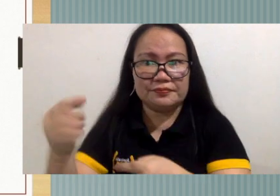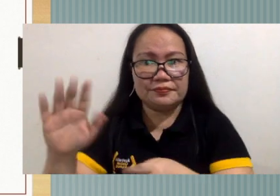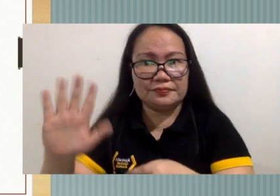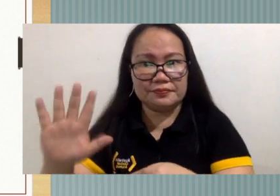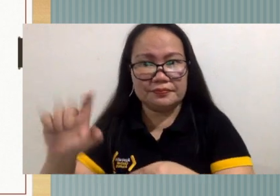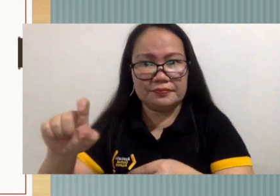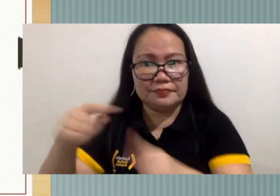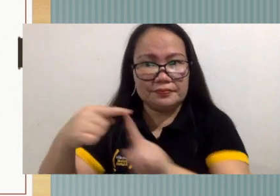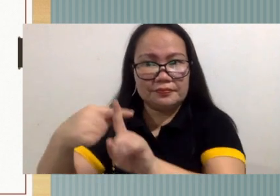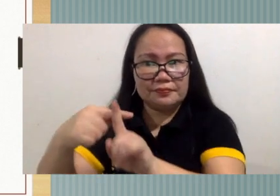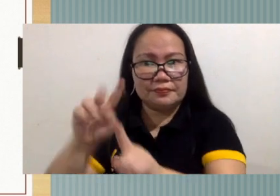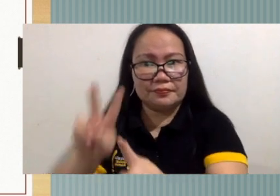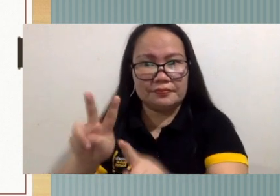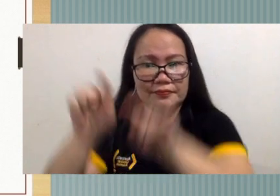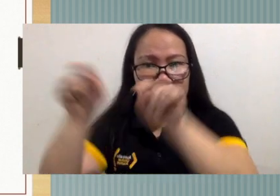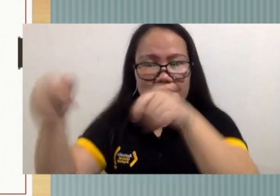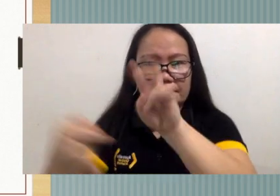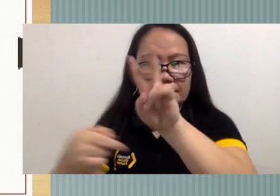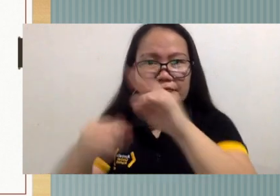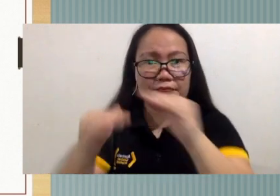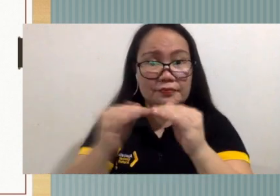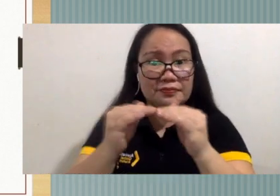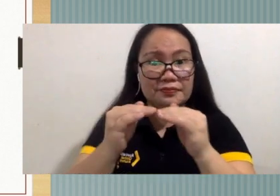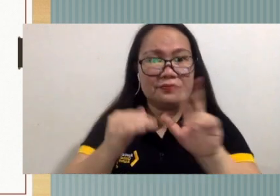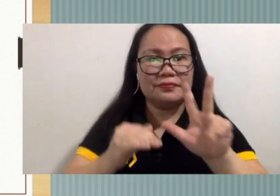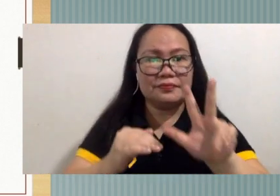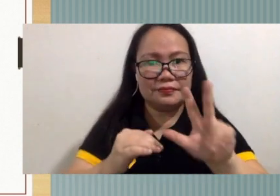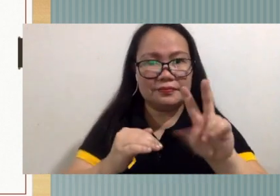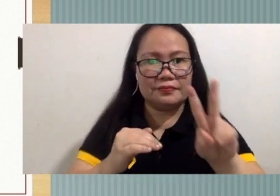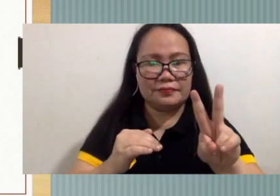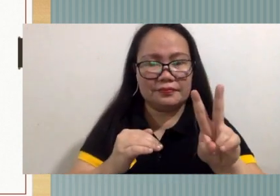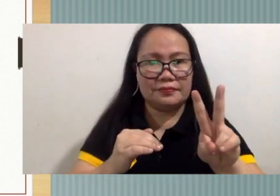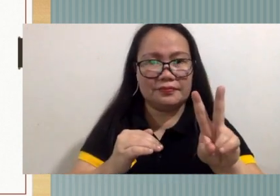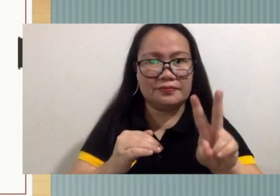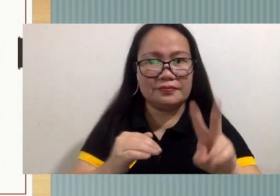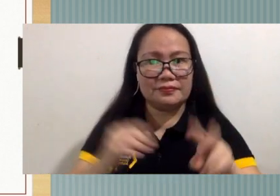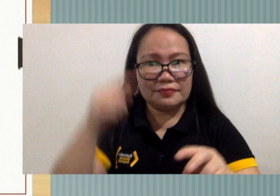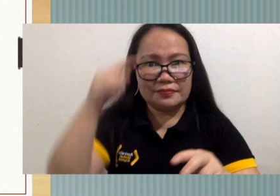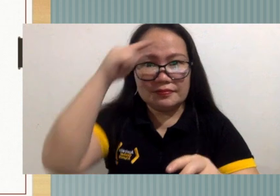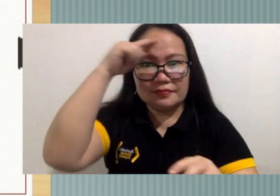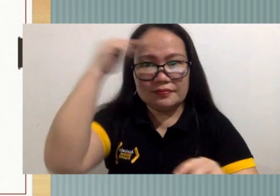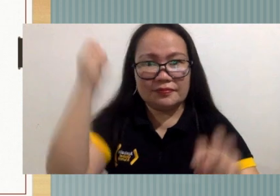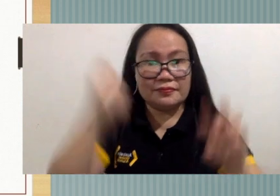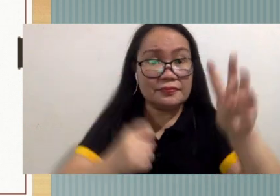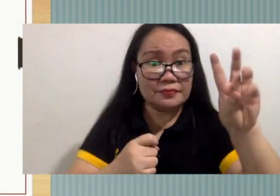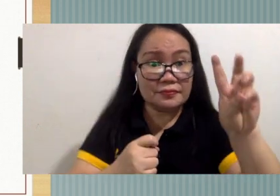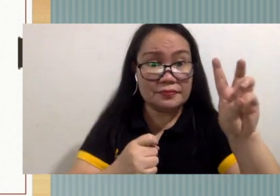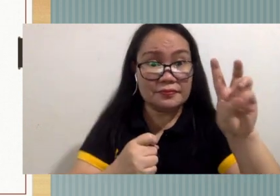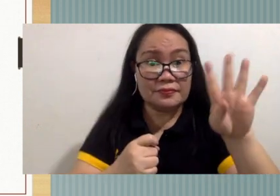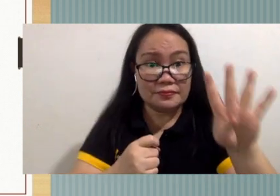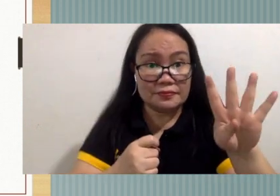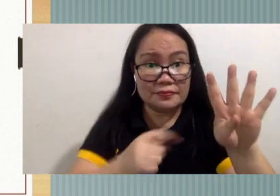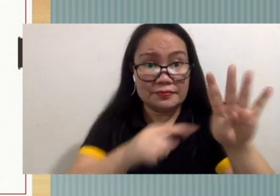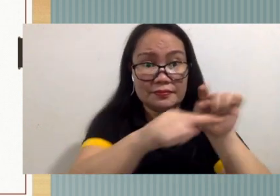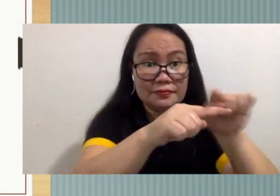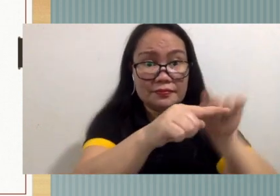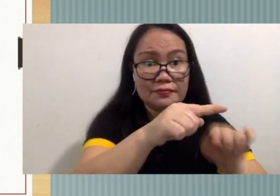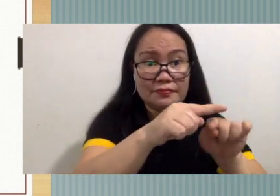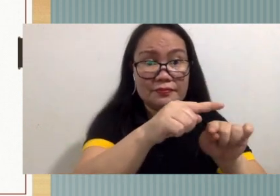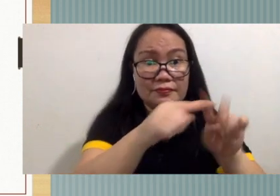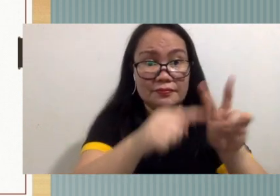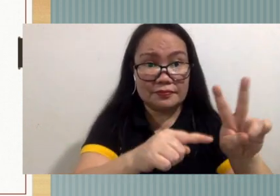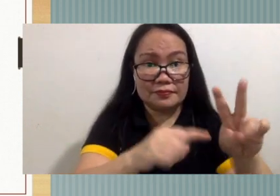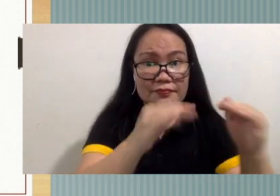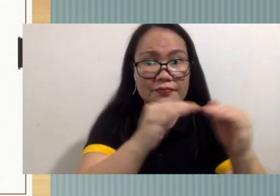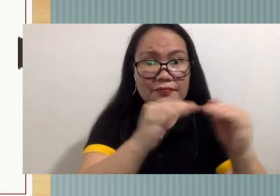or the quantity of 5x plus 2 squared, is equal to 32 because 64 divided by 2.